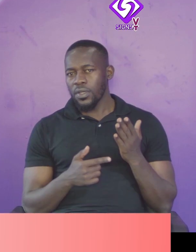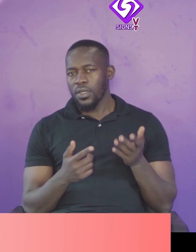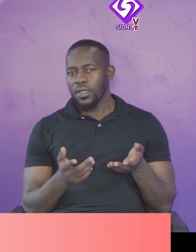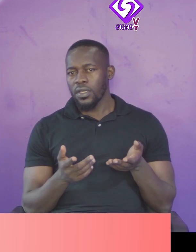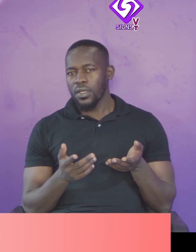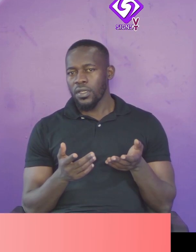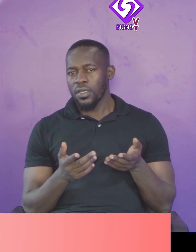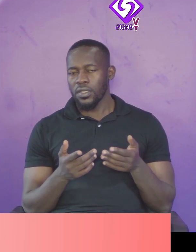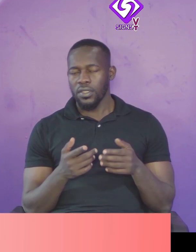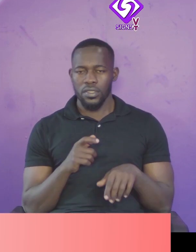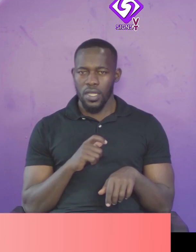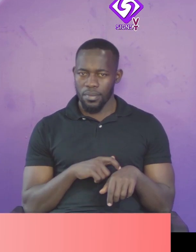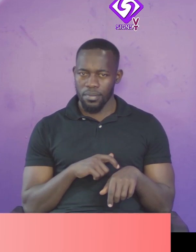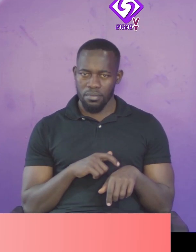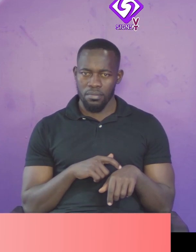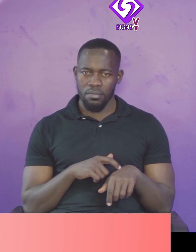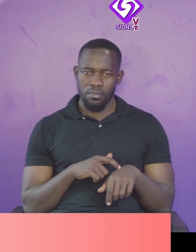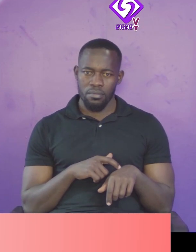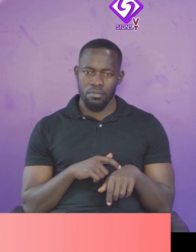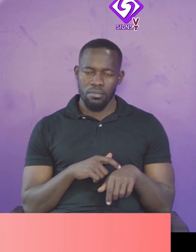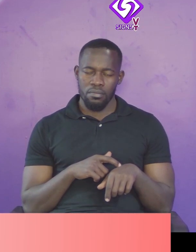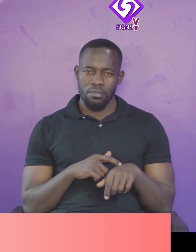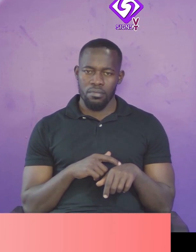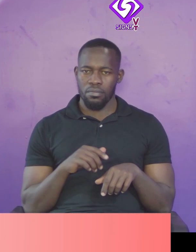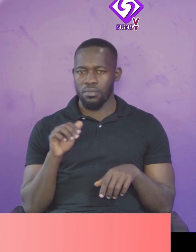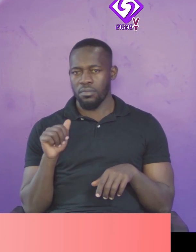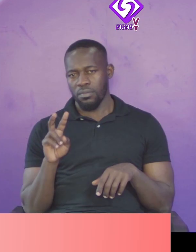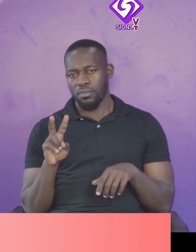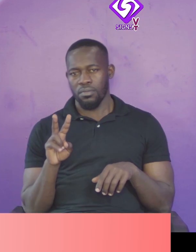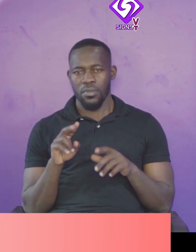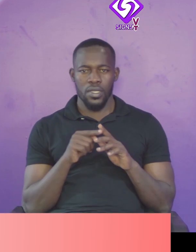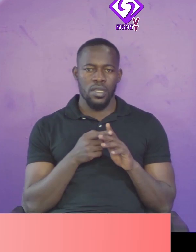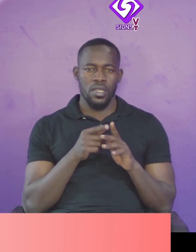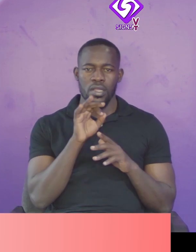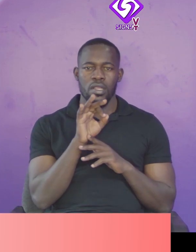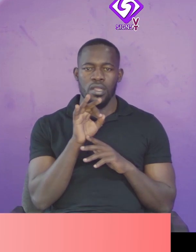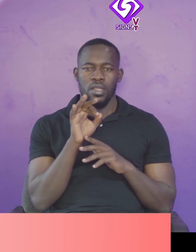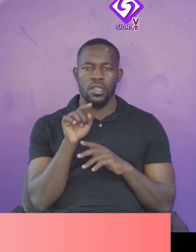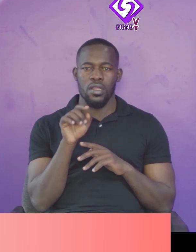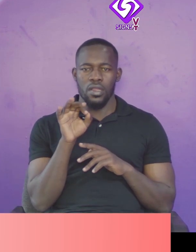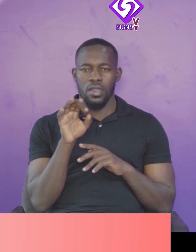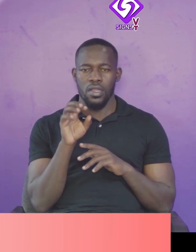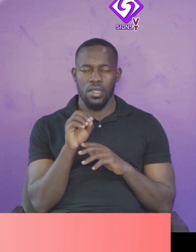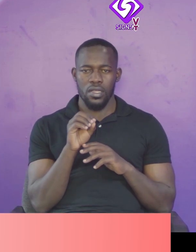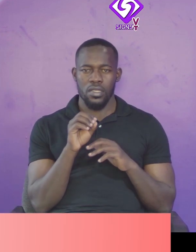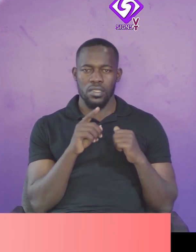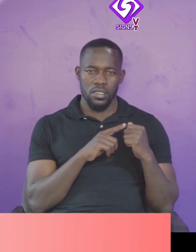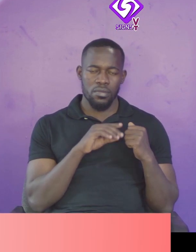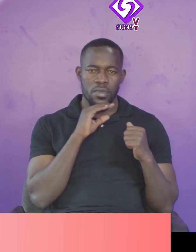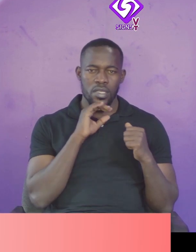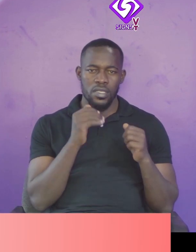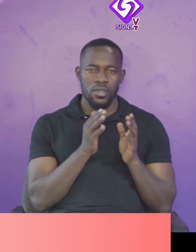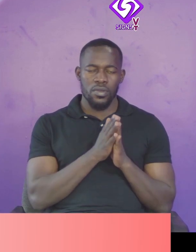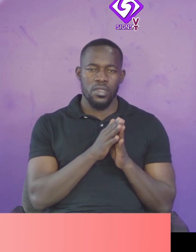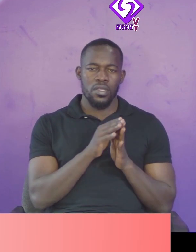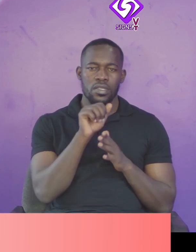the time. So Arsenal Aston Villa starts at 3:30. Yeah. And then at 6. Manchester City versus